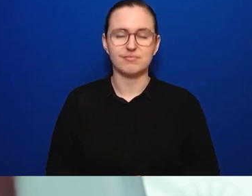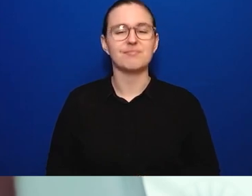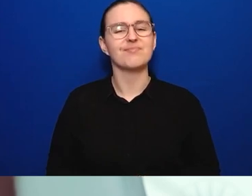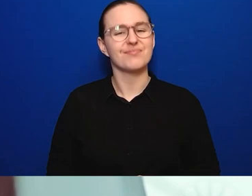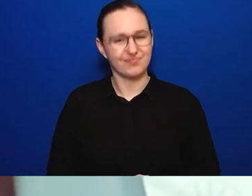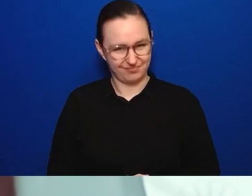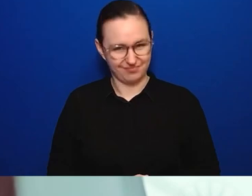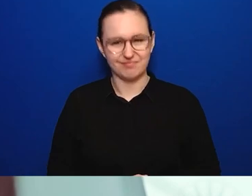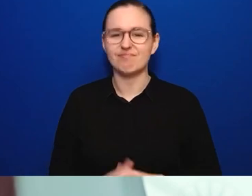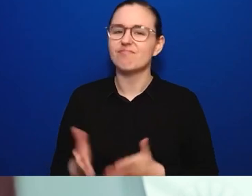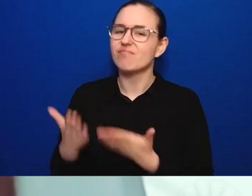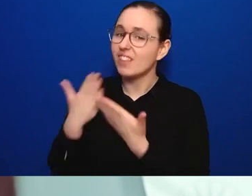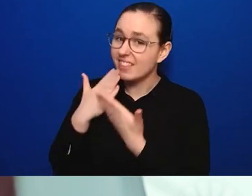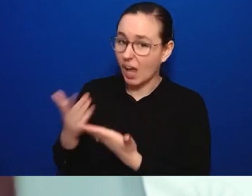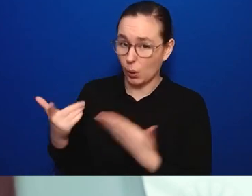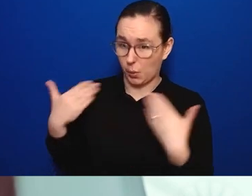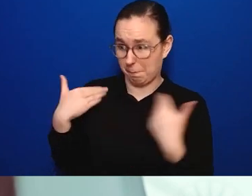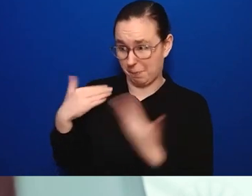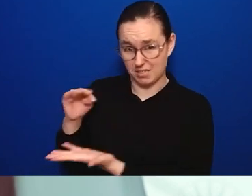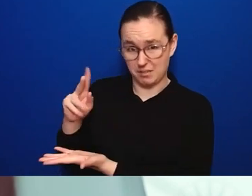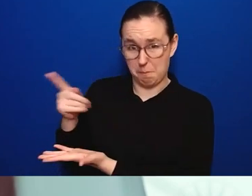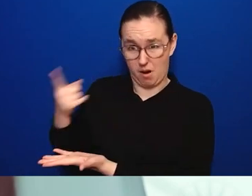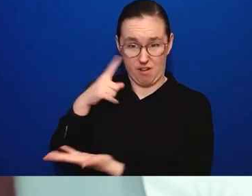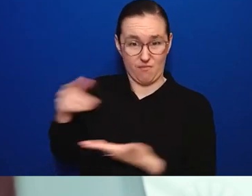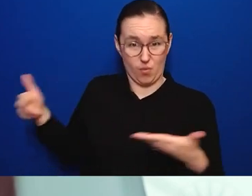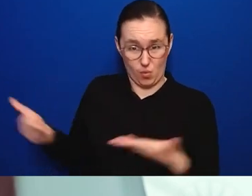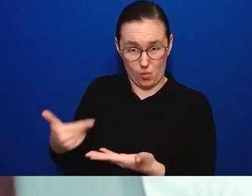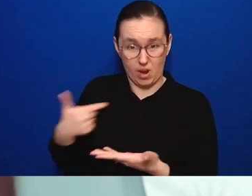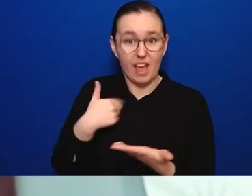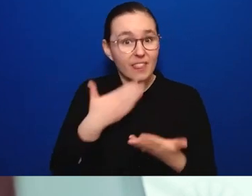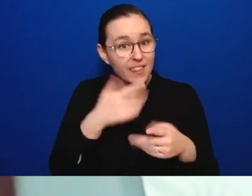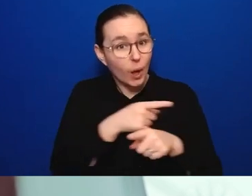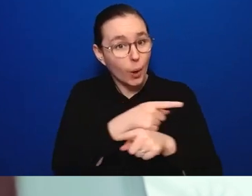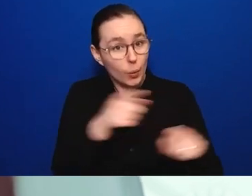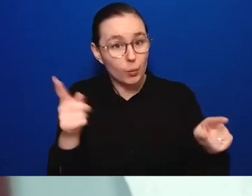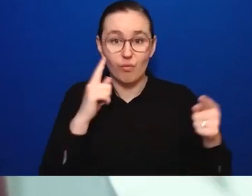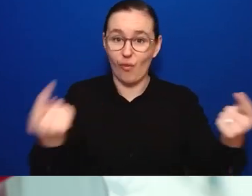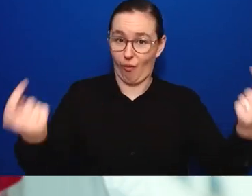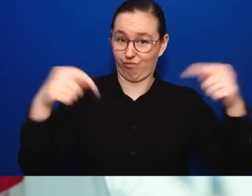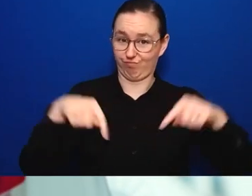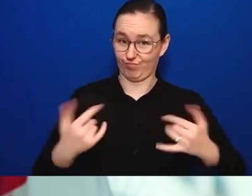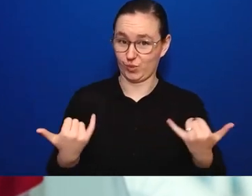Thank you, Minister Mark, and thank you everyone for being here today. And I'd also like to